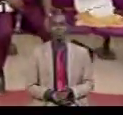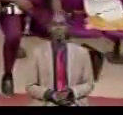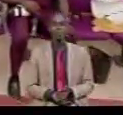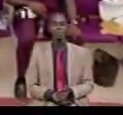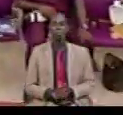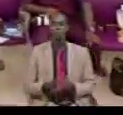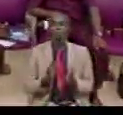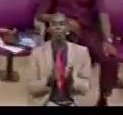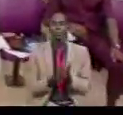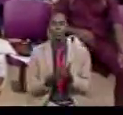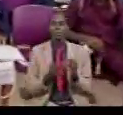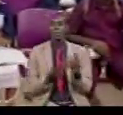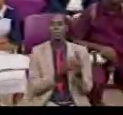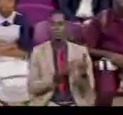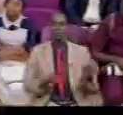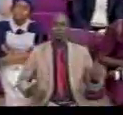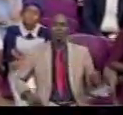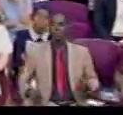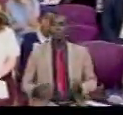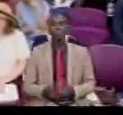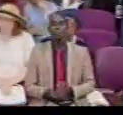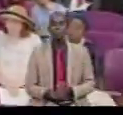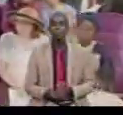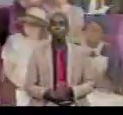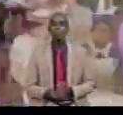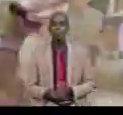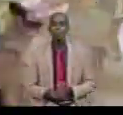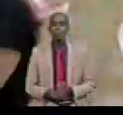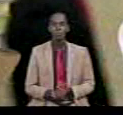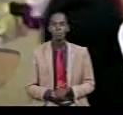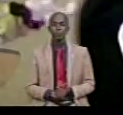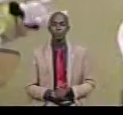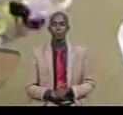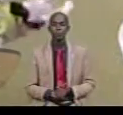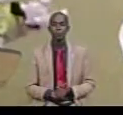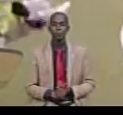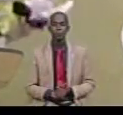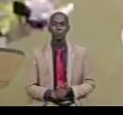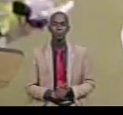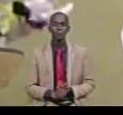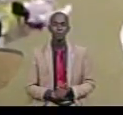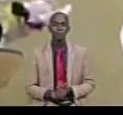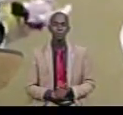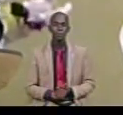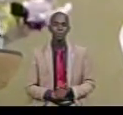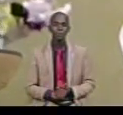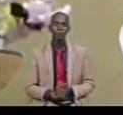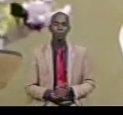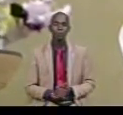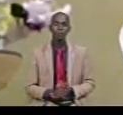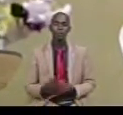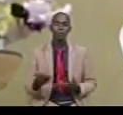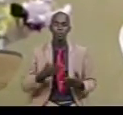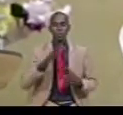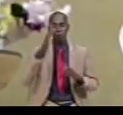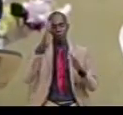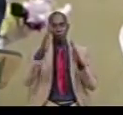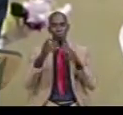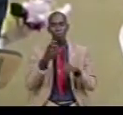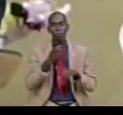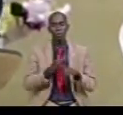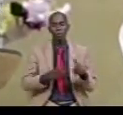Praise the Lord. We bring you greetings from all over Asia and India to